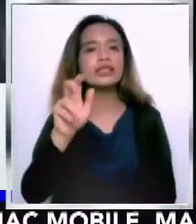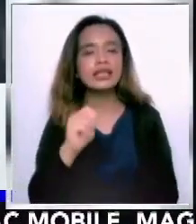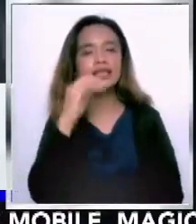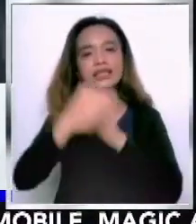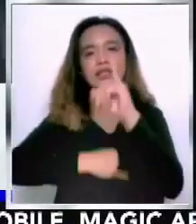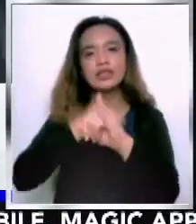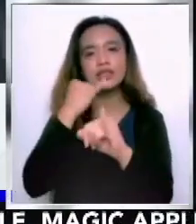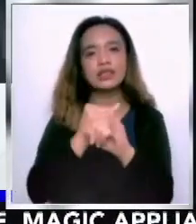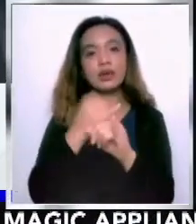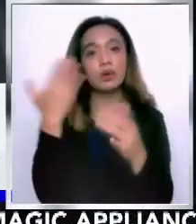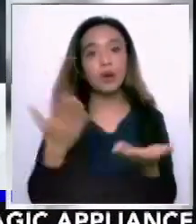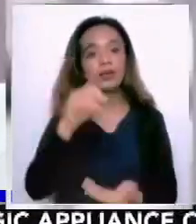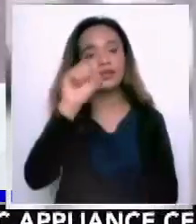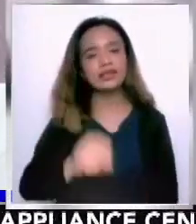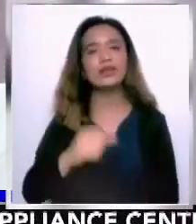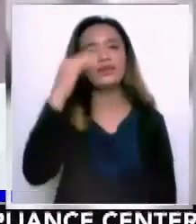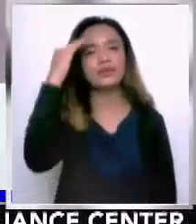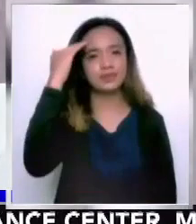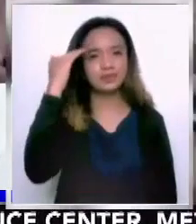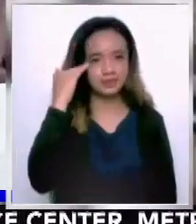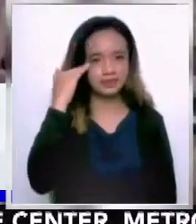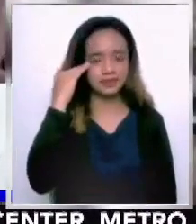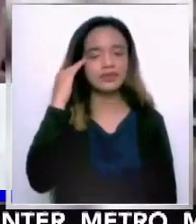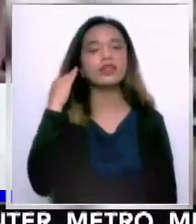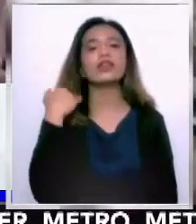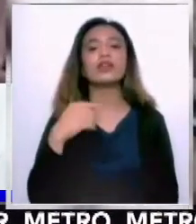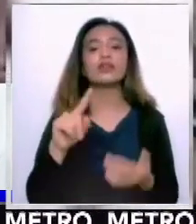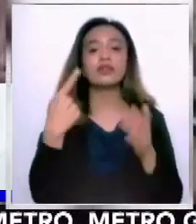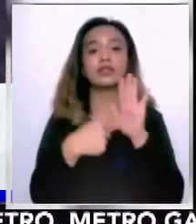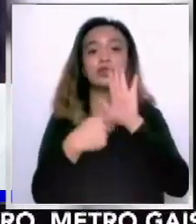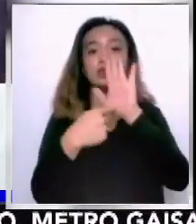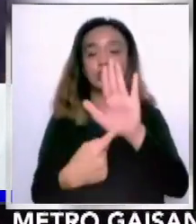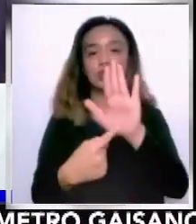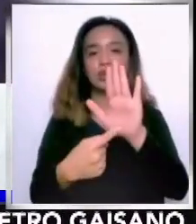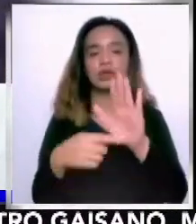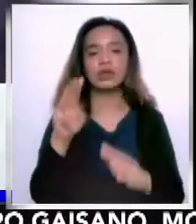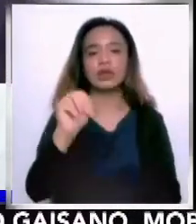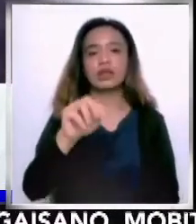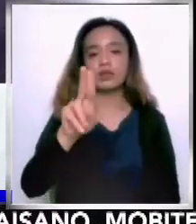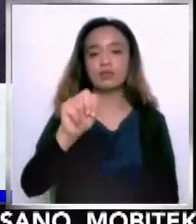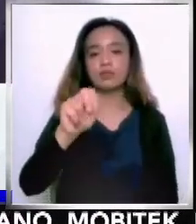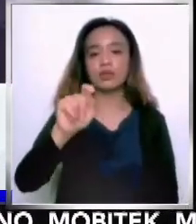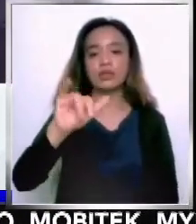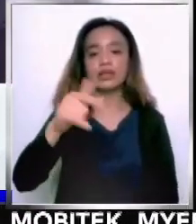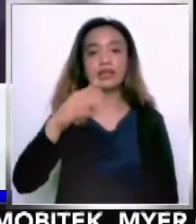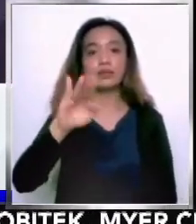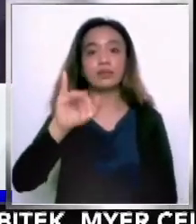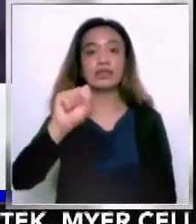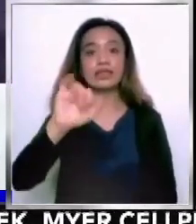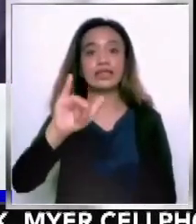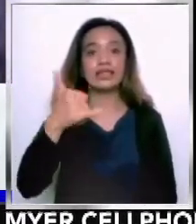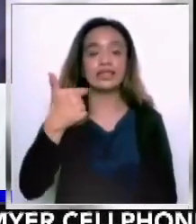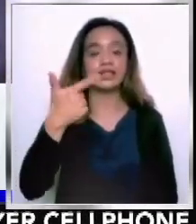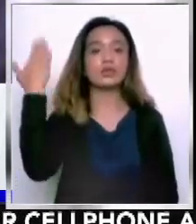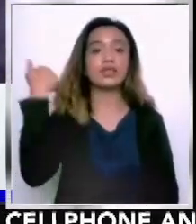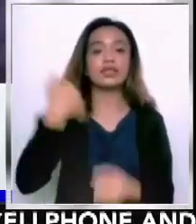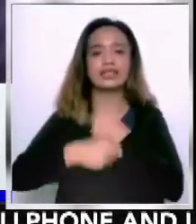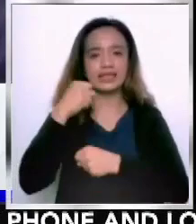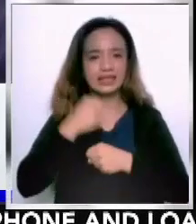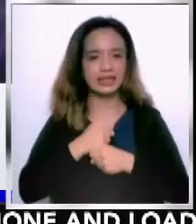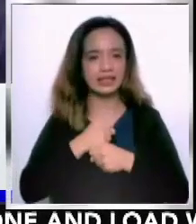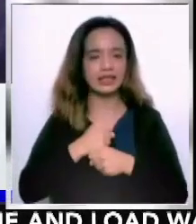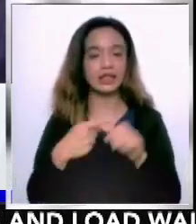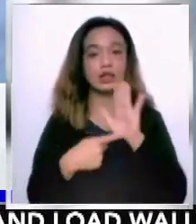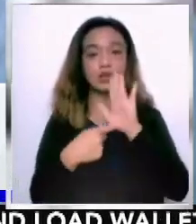sa South Korea. Naunang pinalabas ang Munting Bisig episode sa GMA noong nakaraang taon. Tampok ang mga